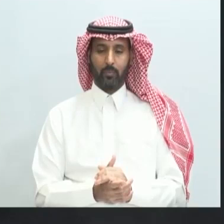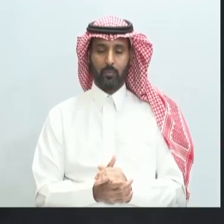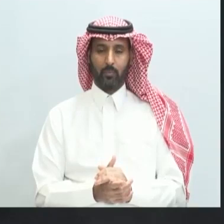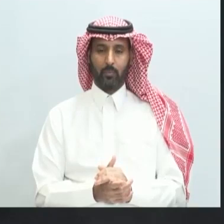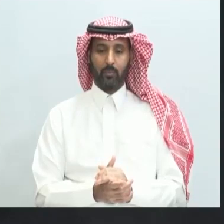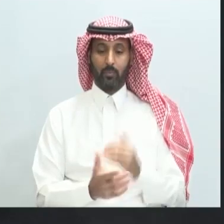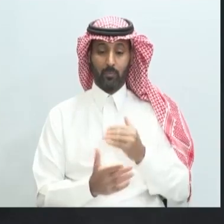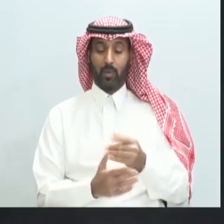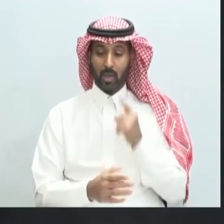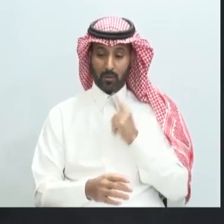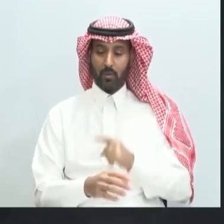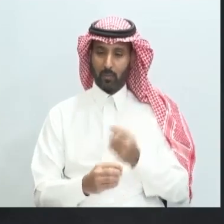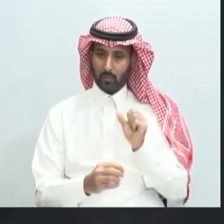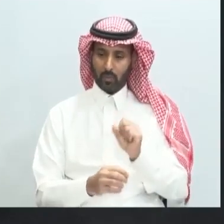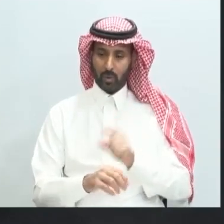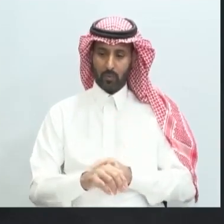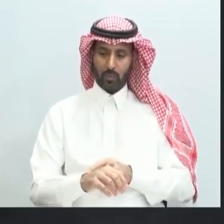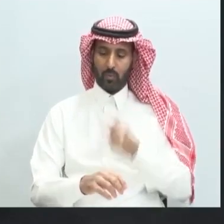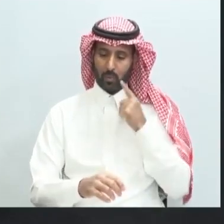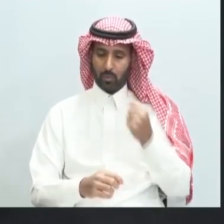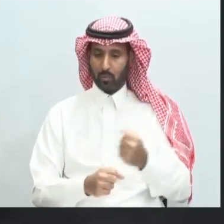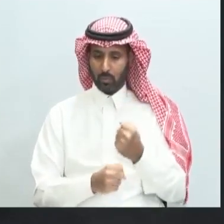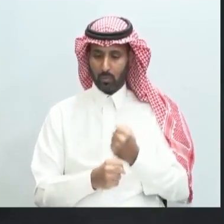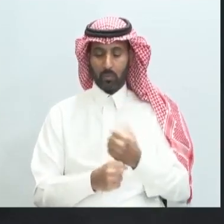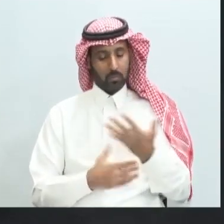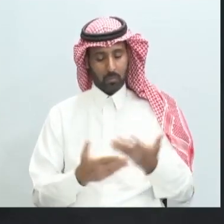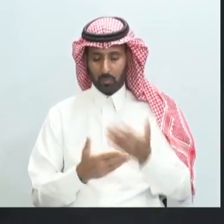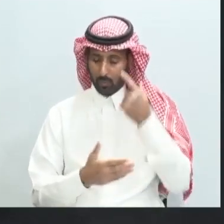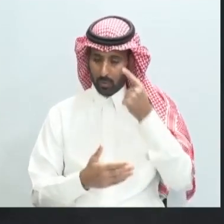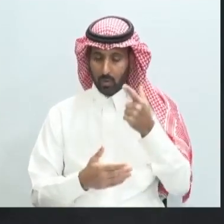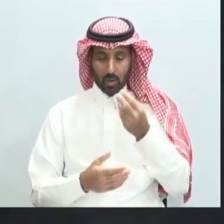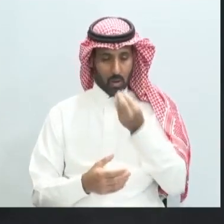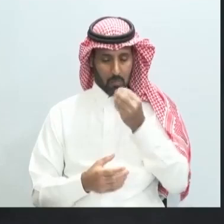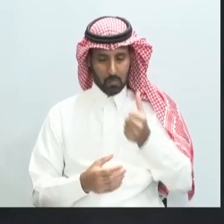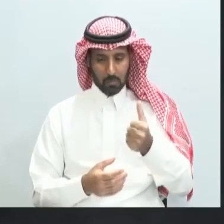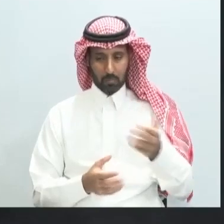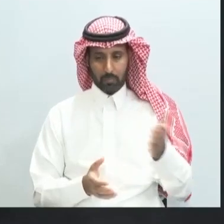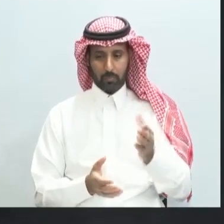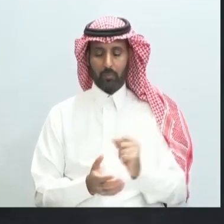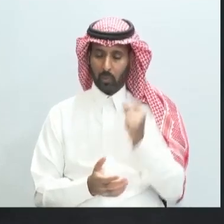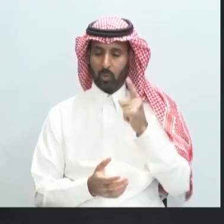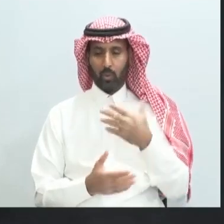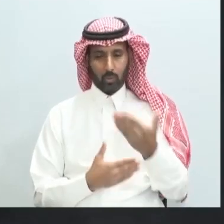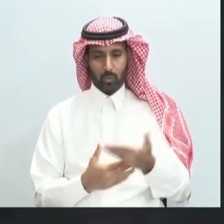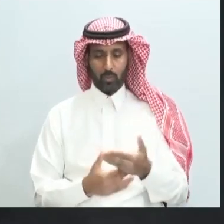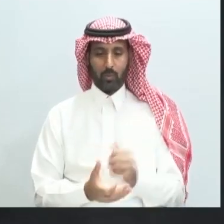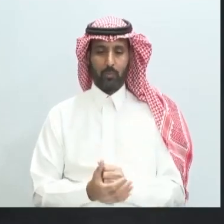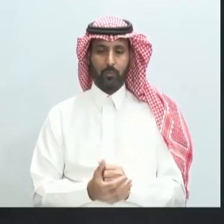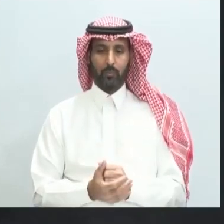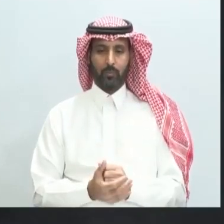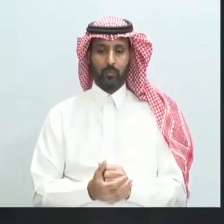you will have enough time to do some activities, to have good breakfast, and to know how to plan your